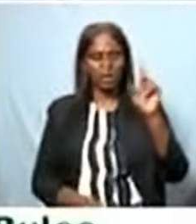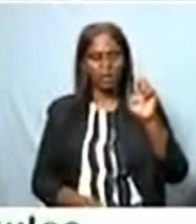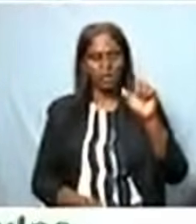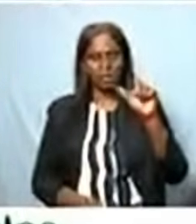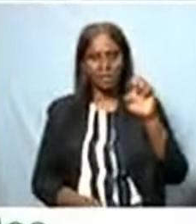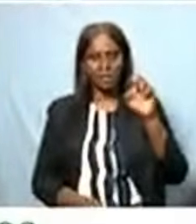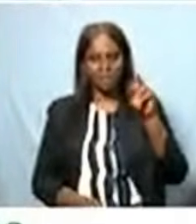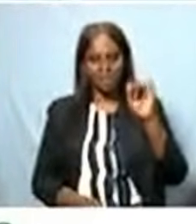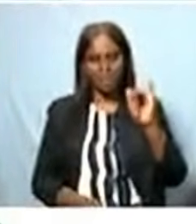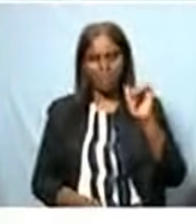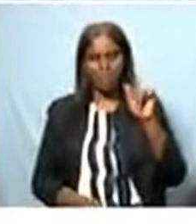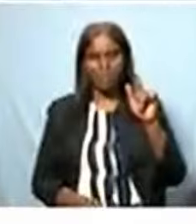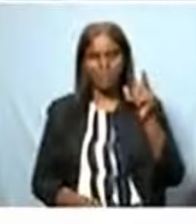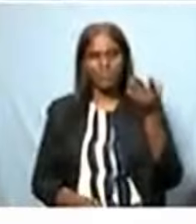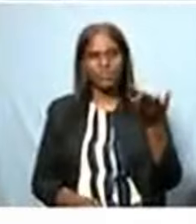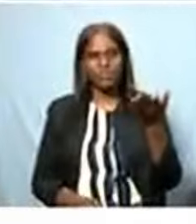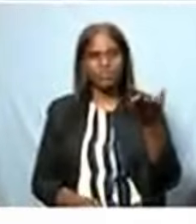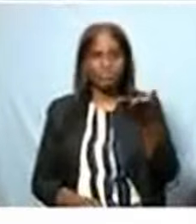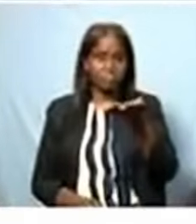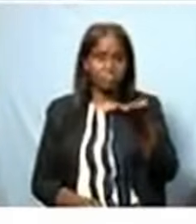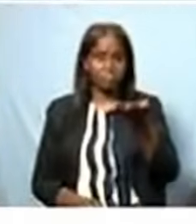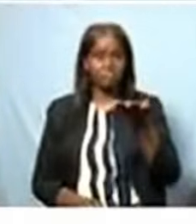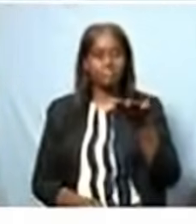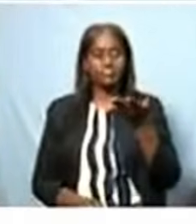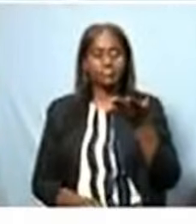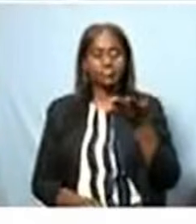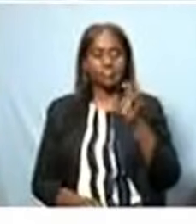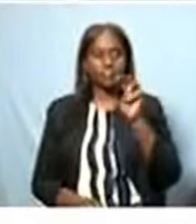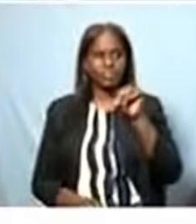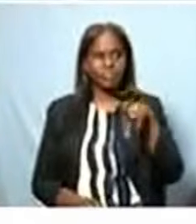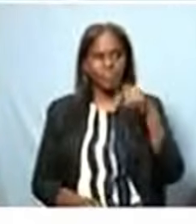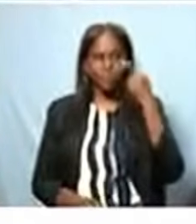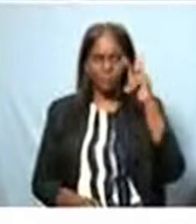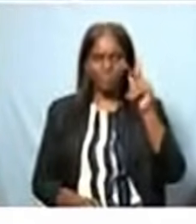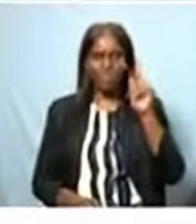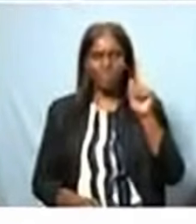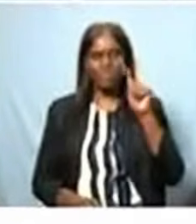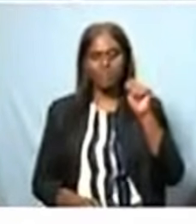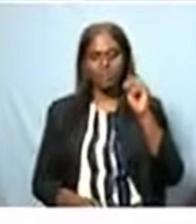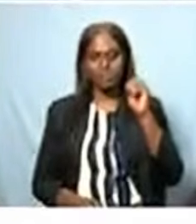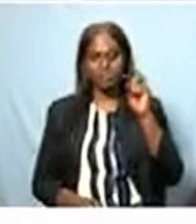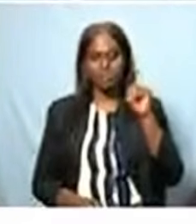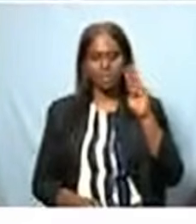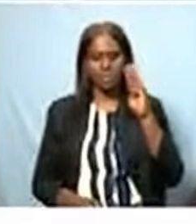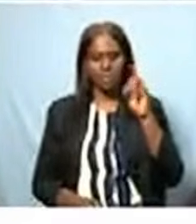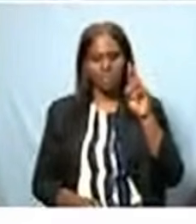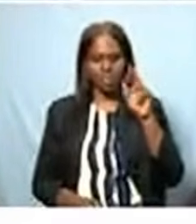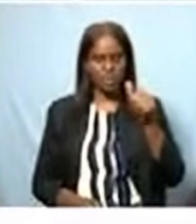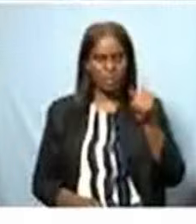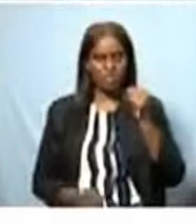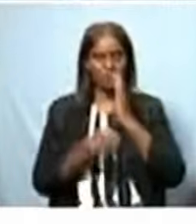record the submission from Honorable Member of Parliament for Katombora. Of course, you did guide my colleague